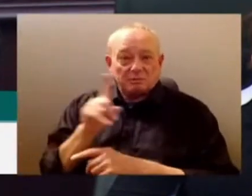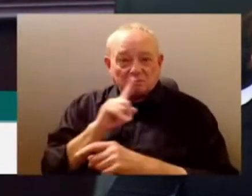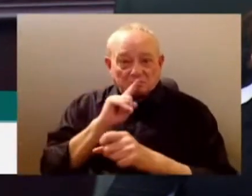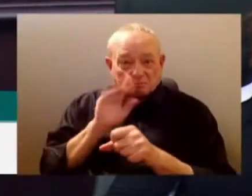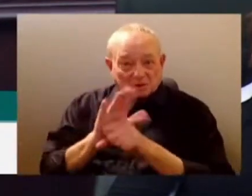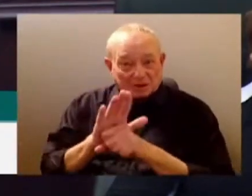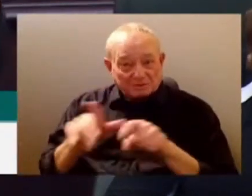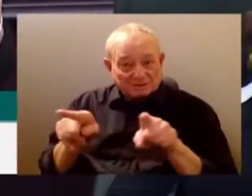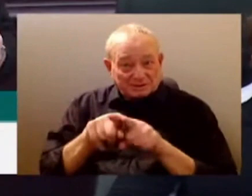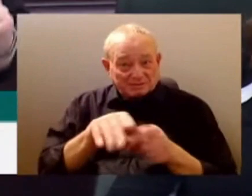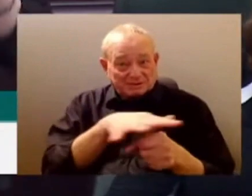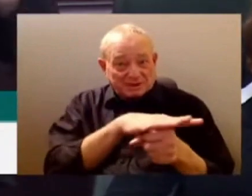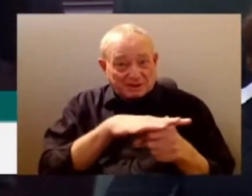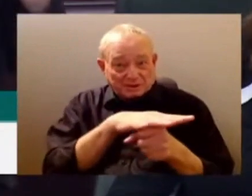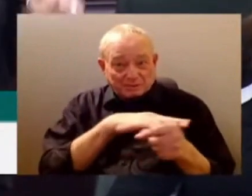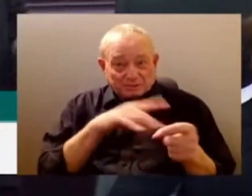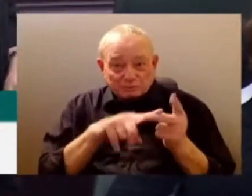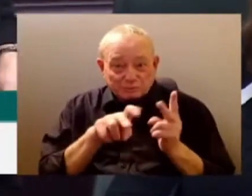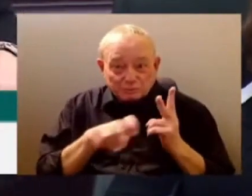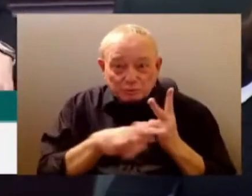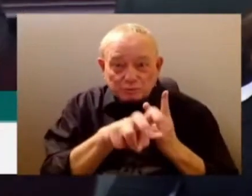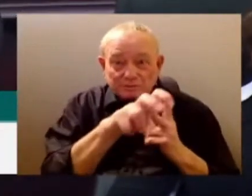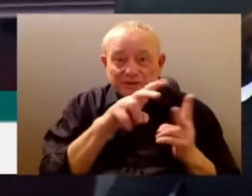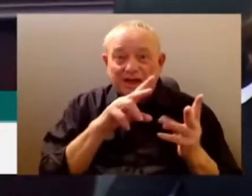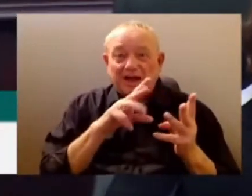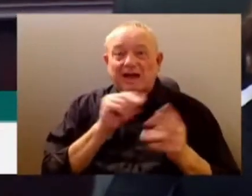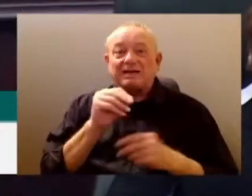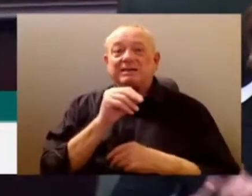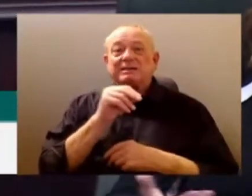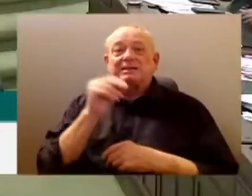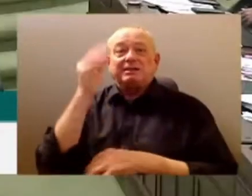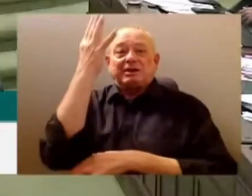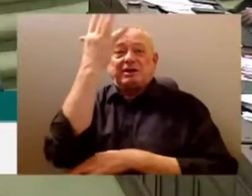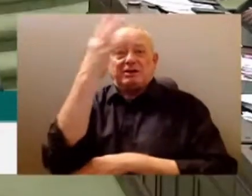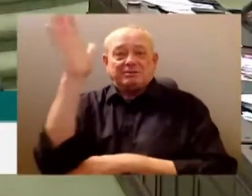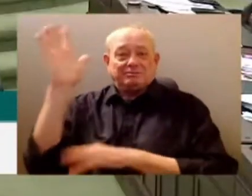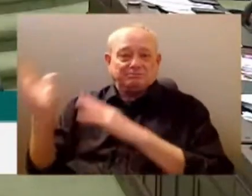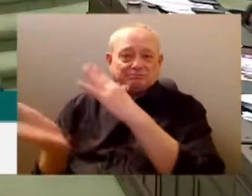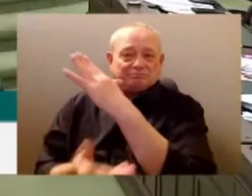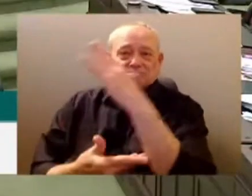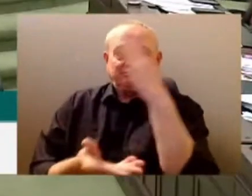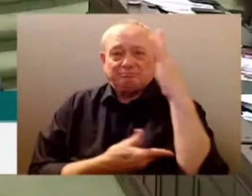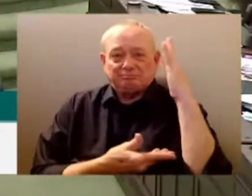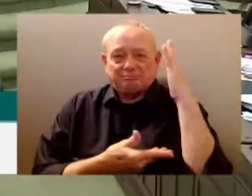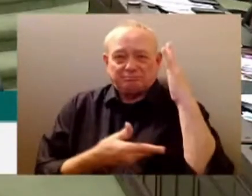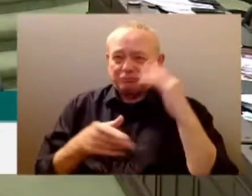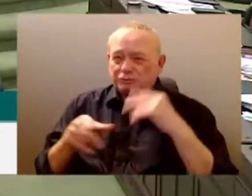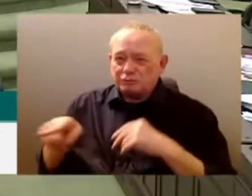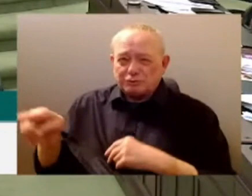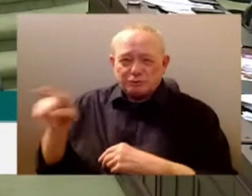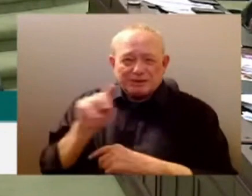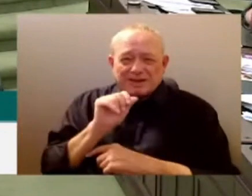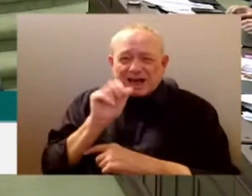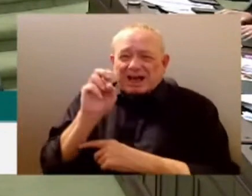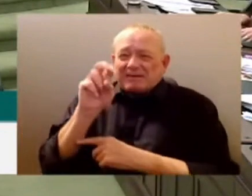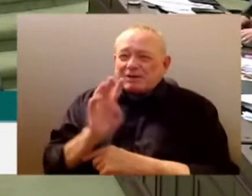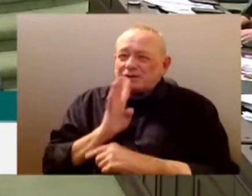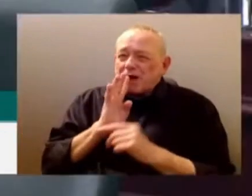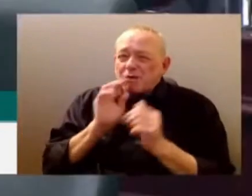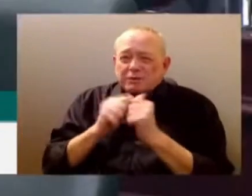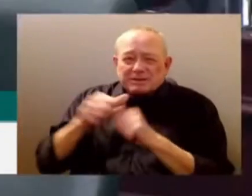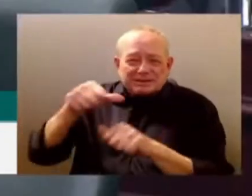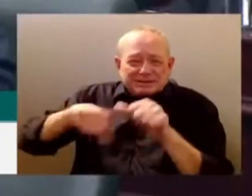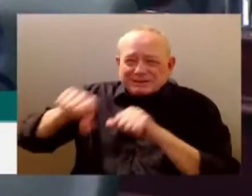tourism? Does the right hand even know what the left is doing? The Honourable